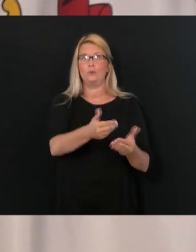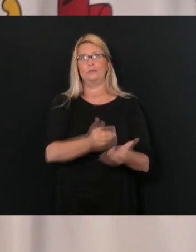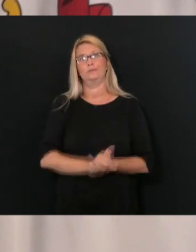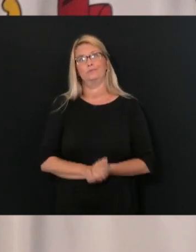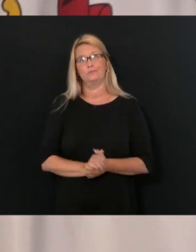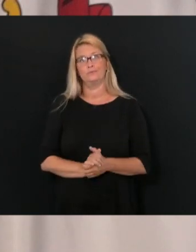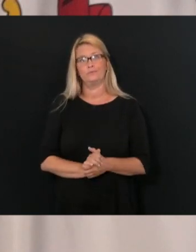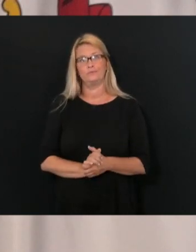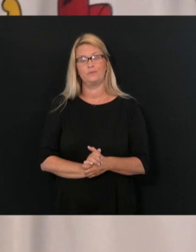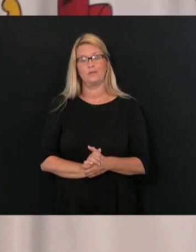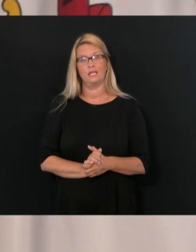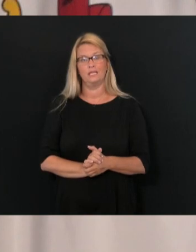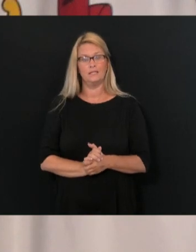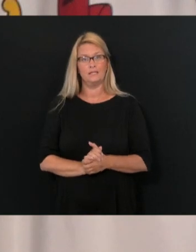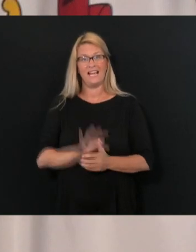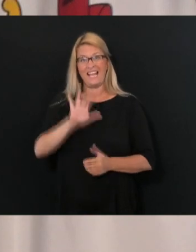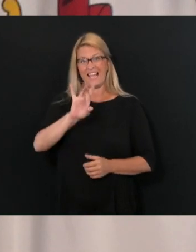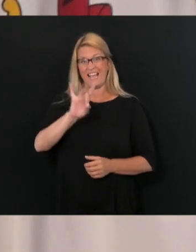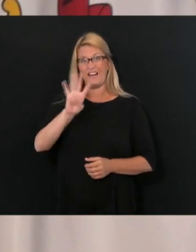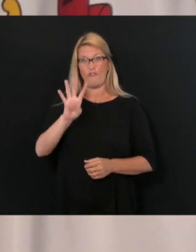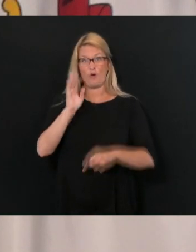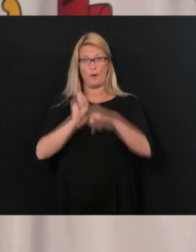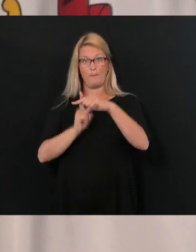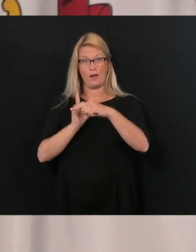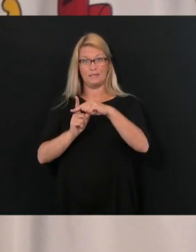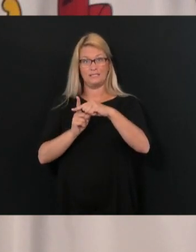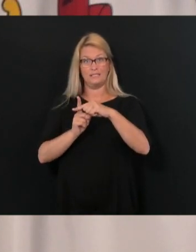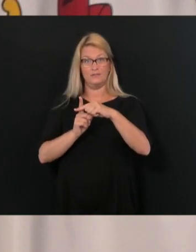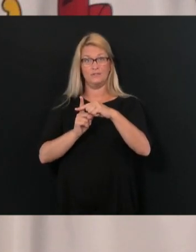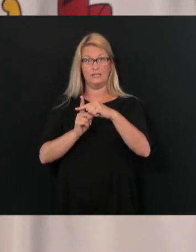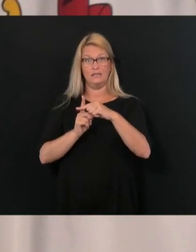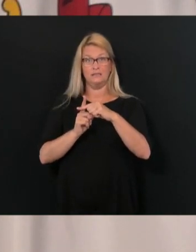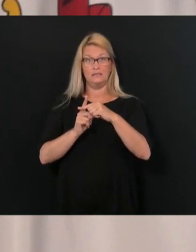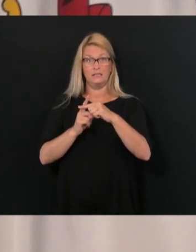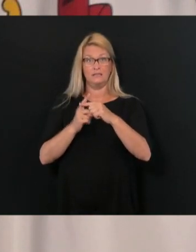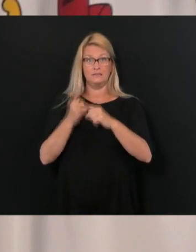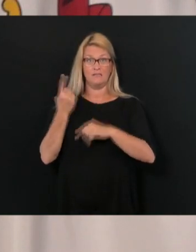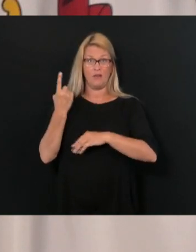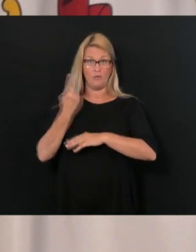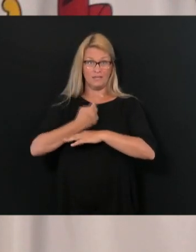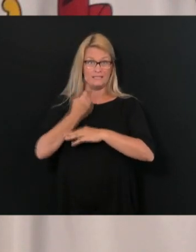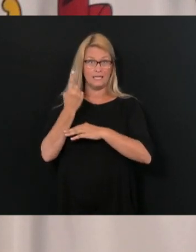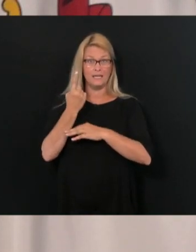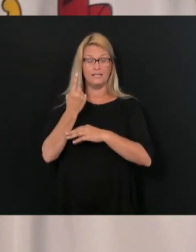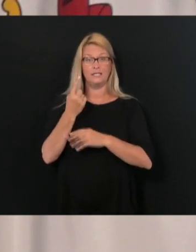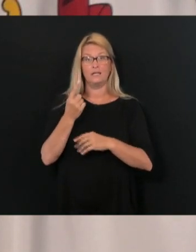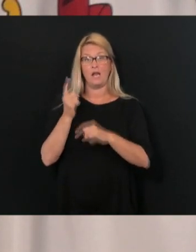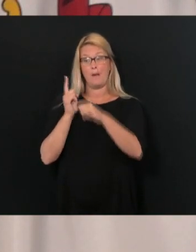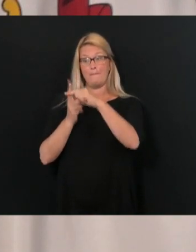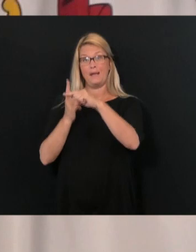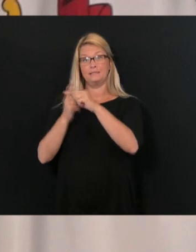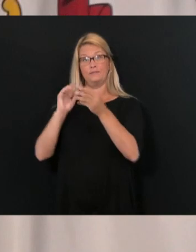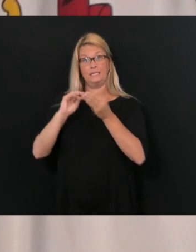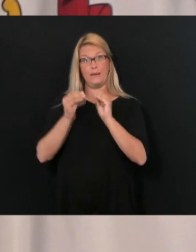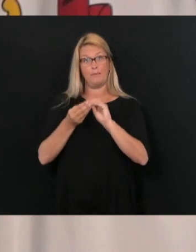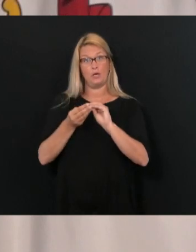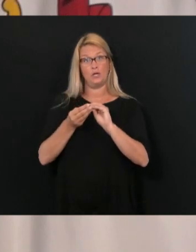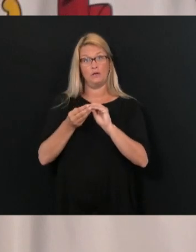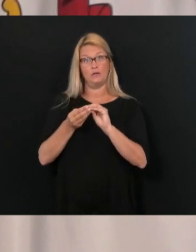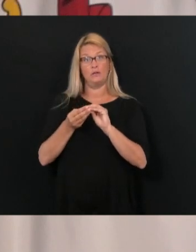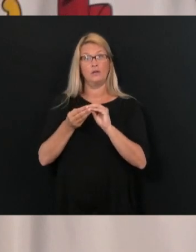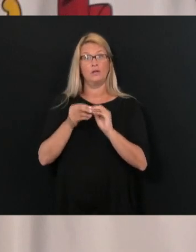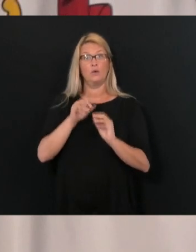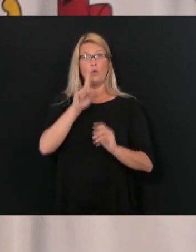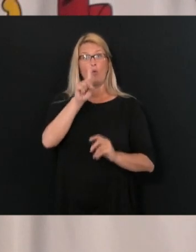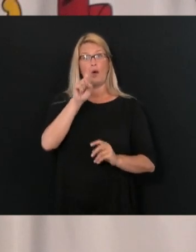we had 84 positive tests in the last 24 hours. Our positivity rate for the day is